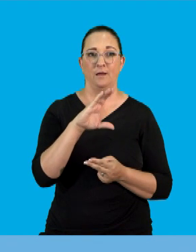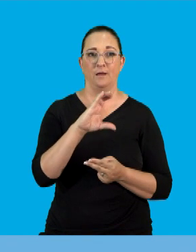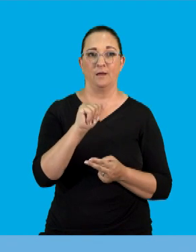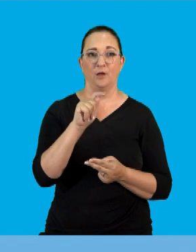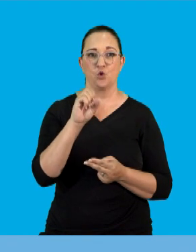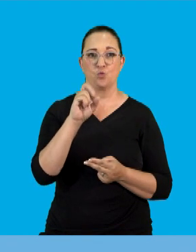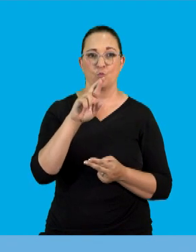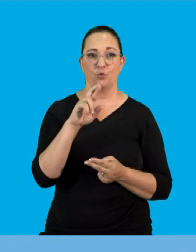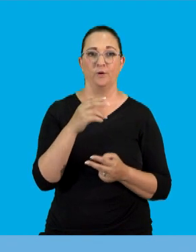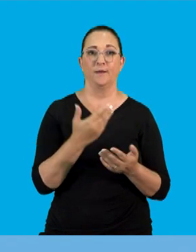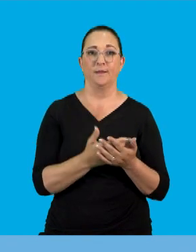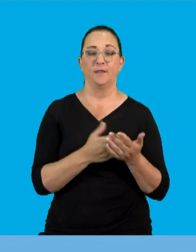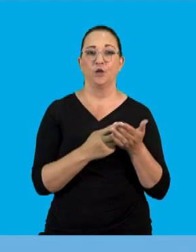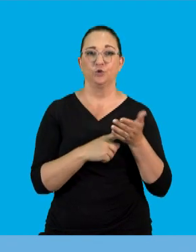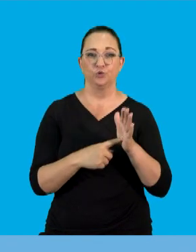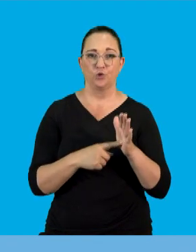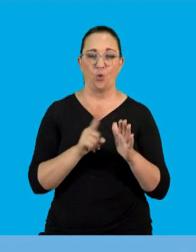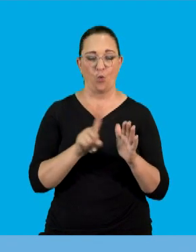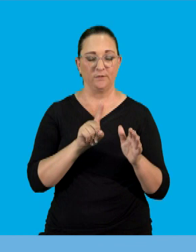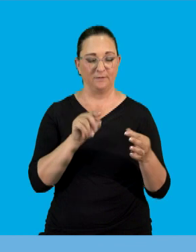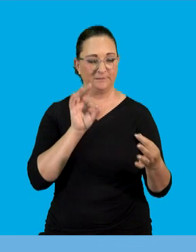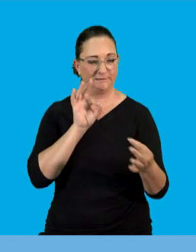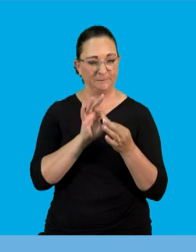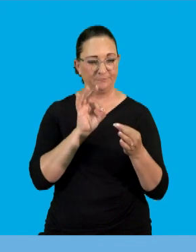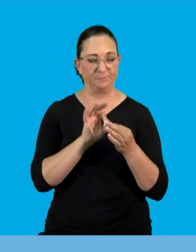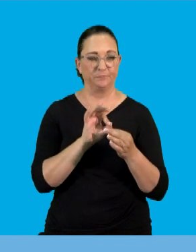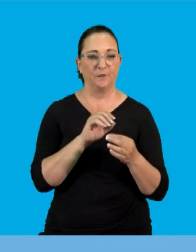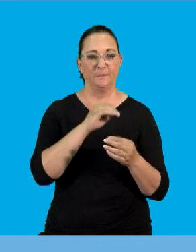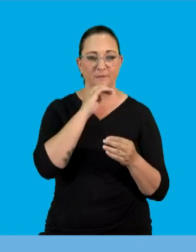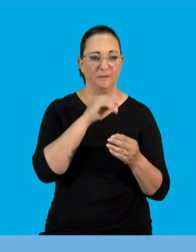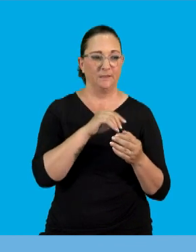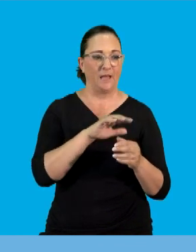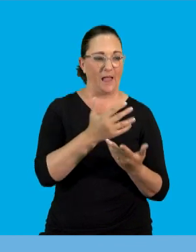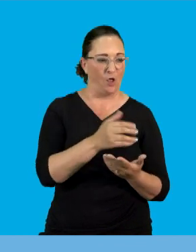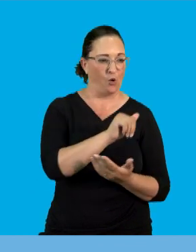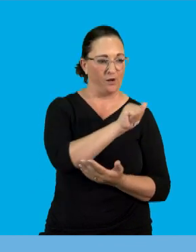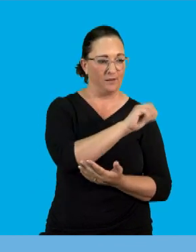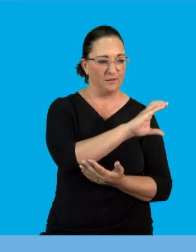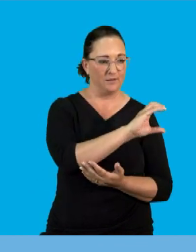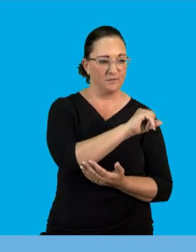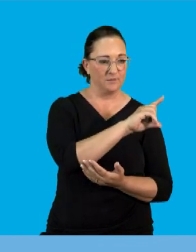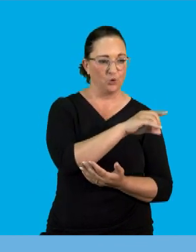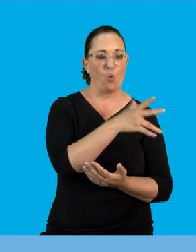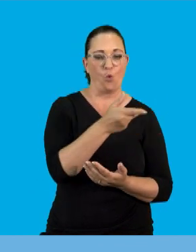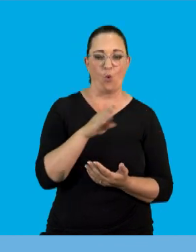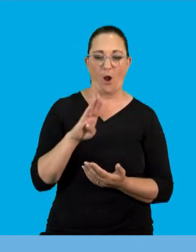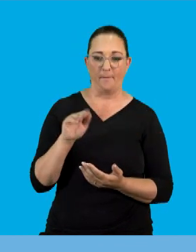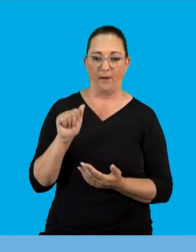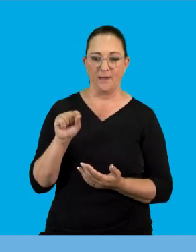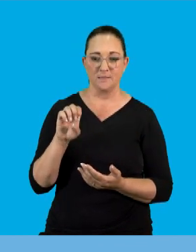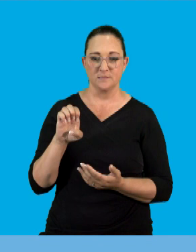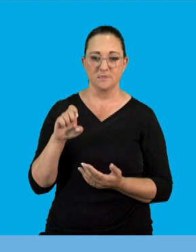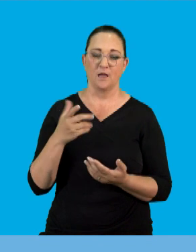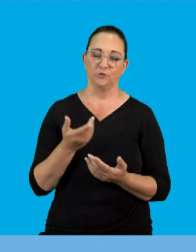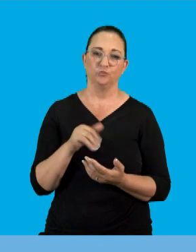universal indicator can show us much more accurately how acidic or basic a solution is. So we know with